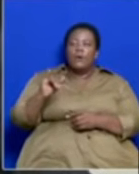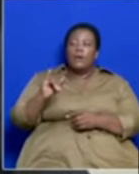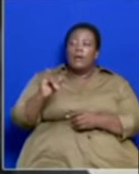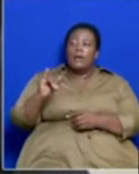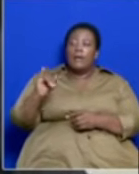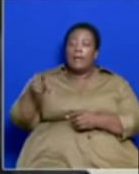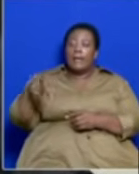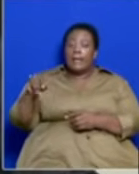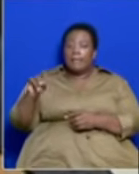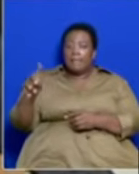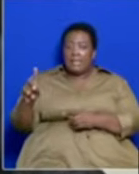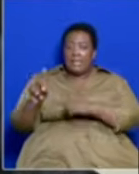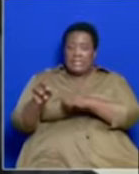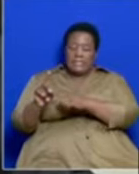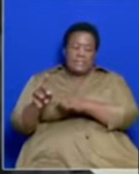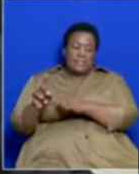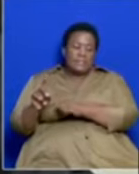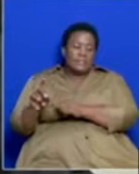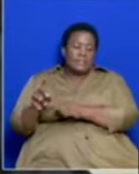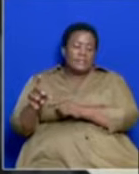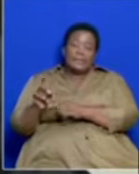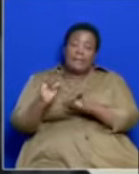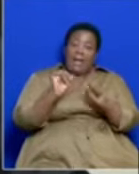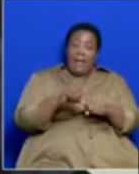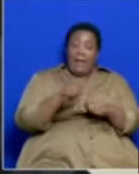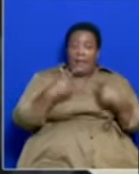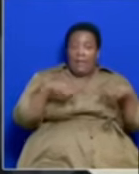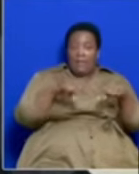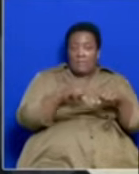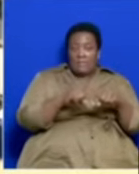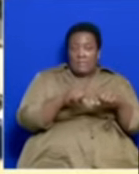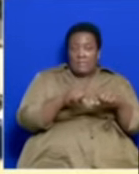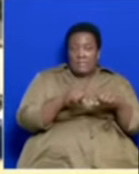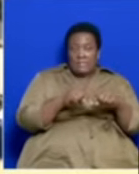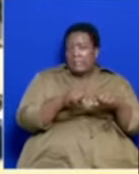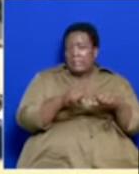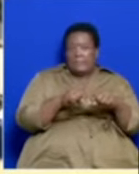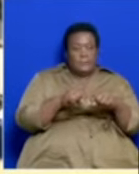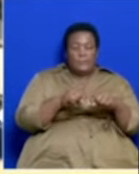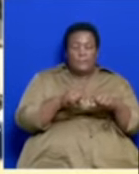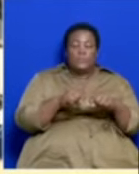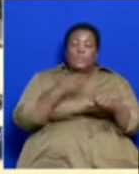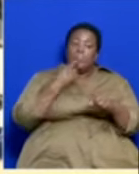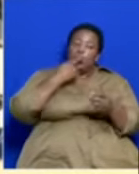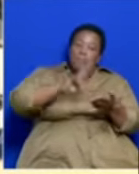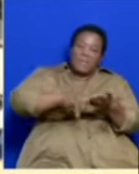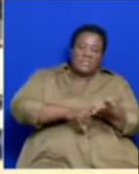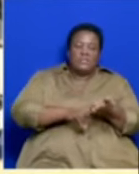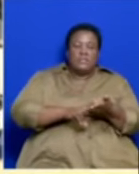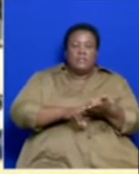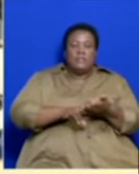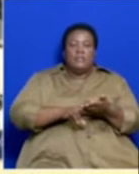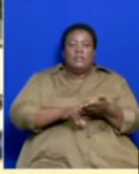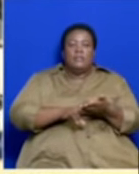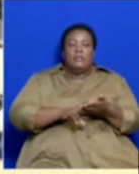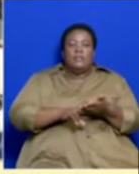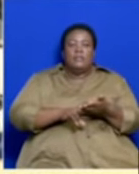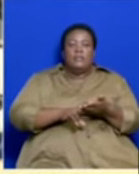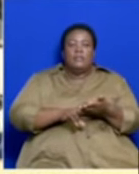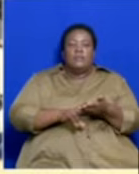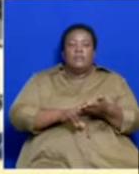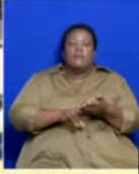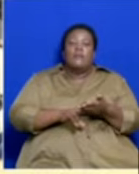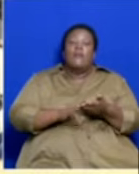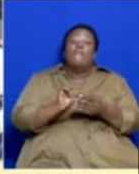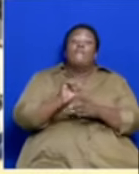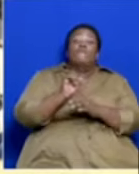doesn't allow us to make a recommendation without the completion of